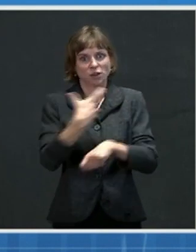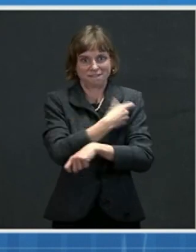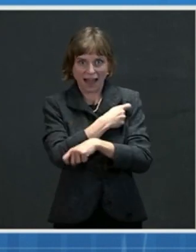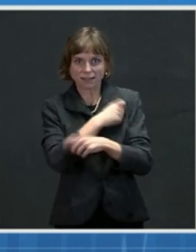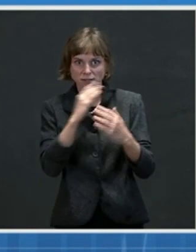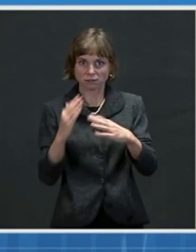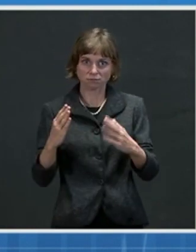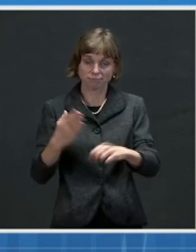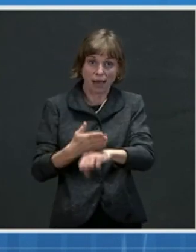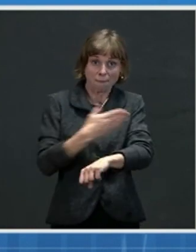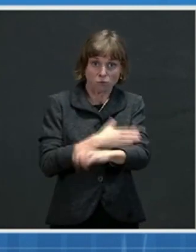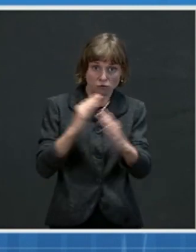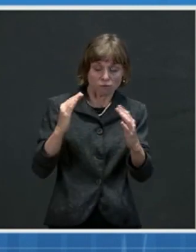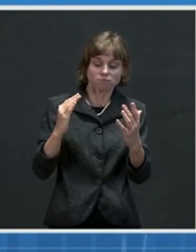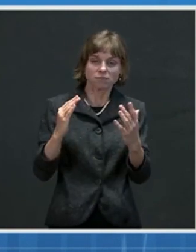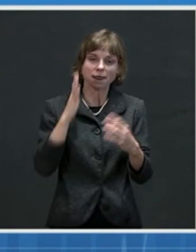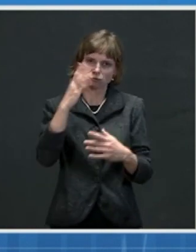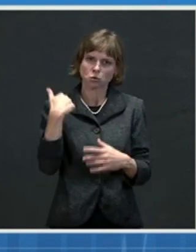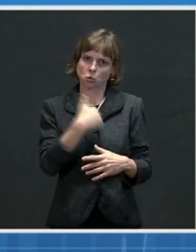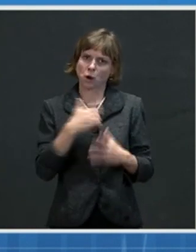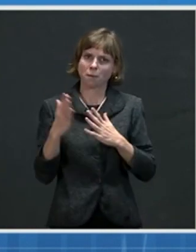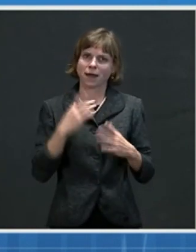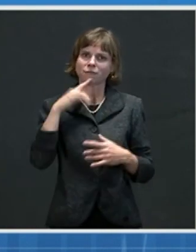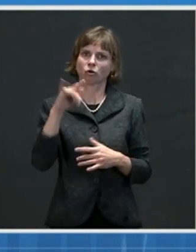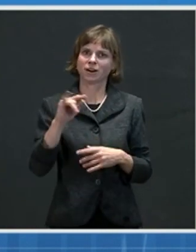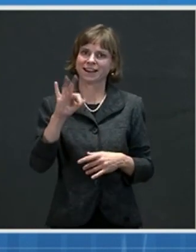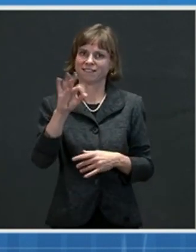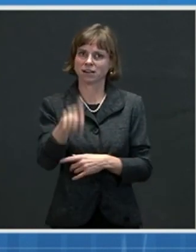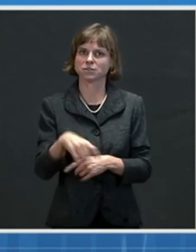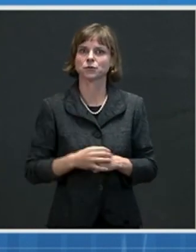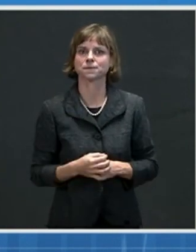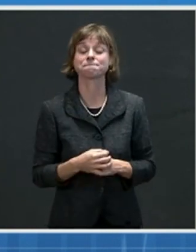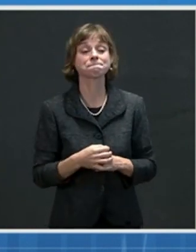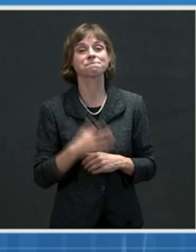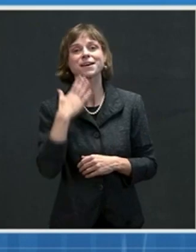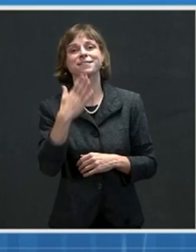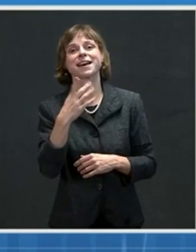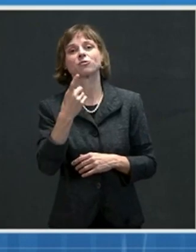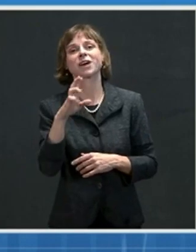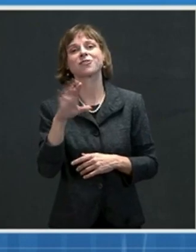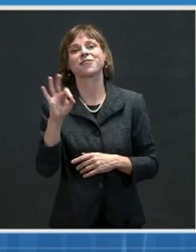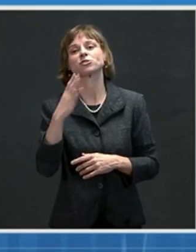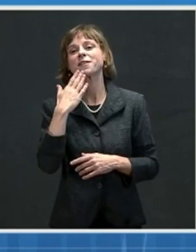Well, thank you, Dr. Fauci, and I want to thank everybody for joining today's briefing. Thank you.